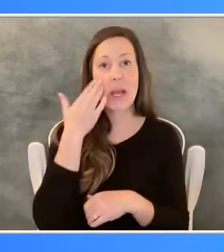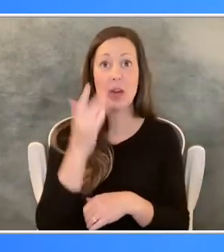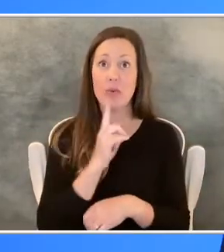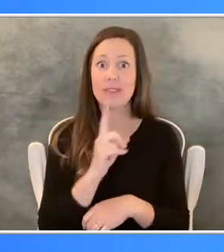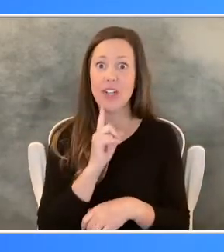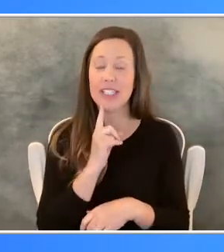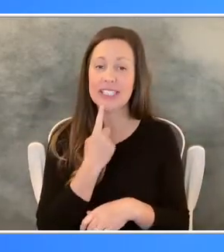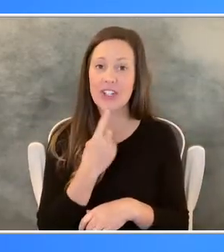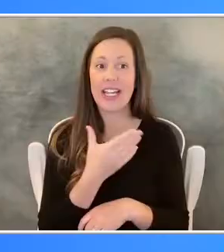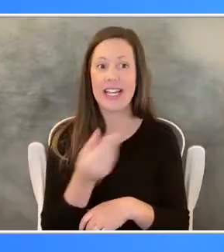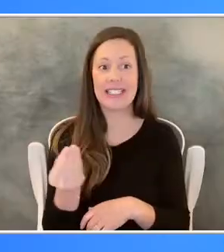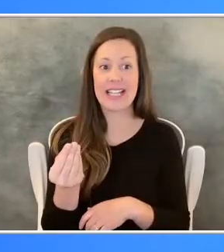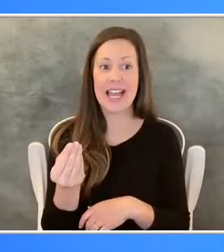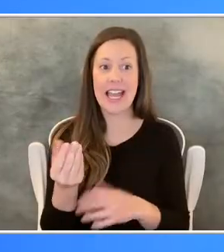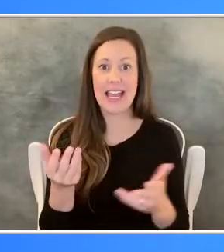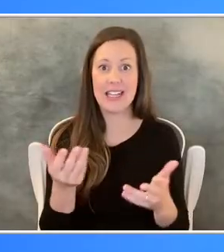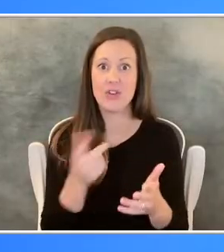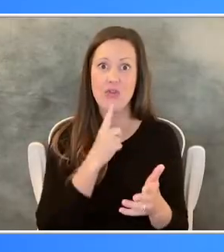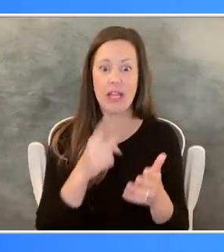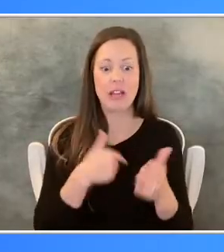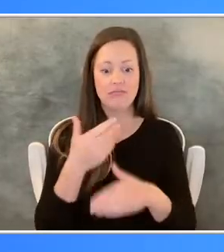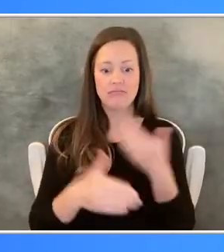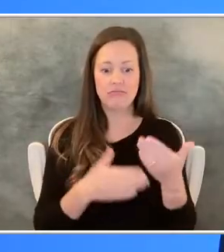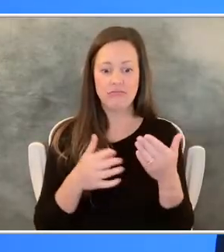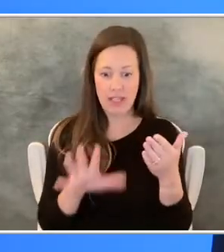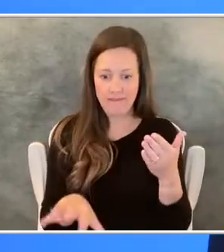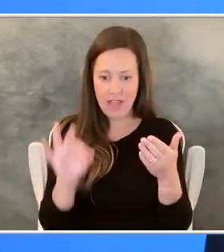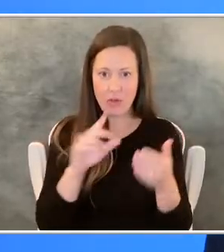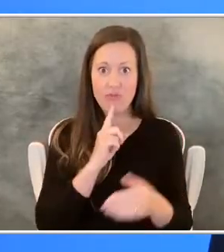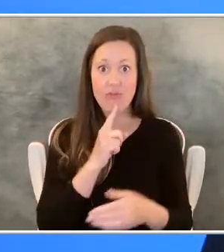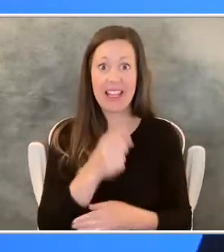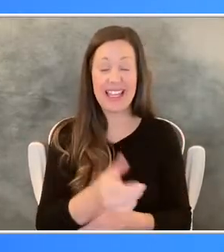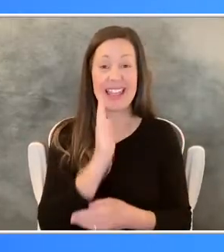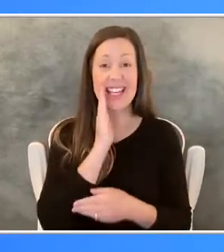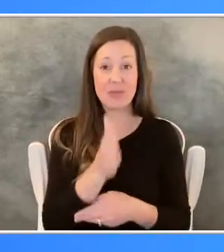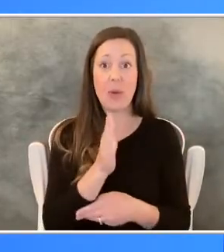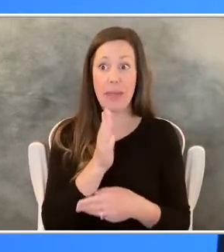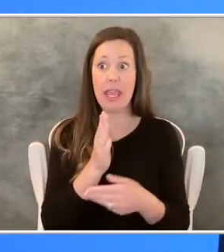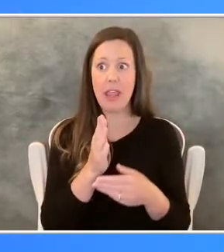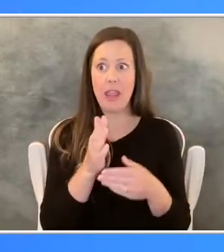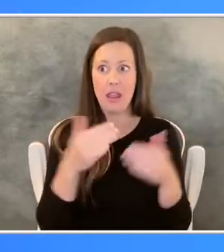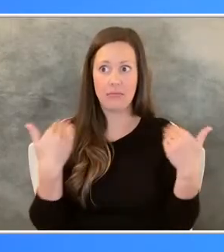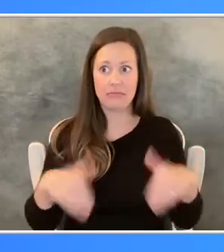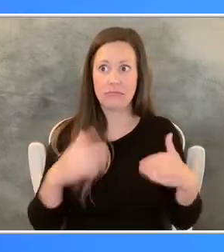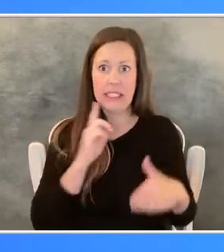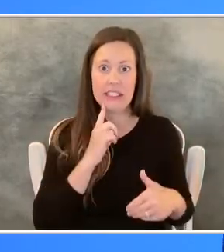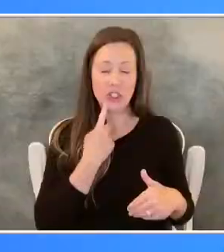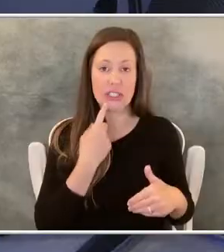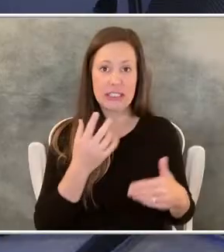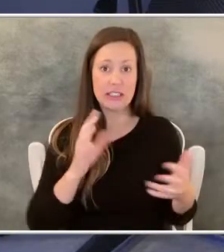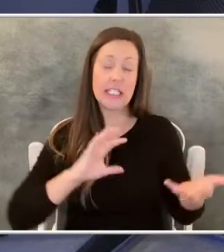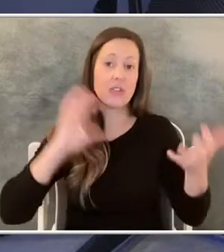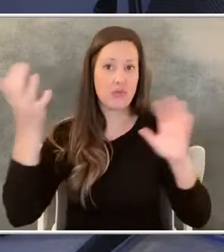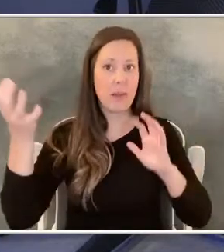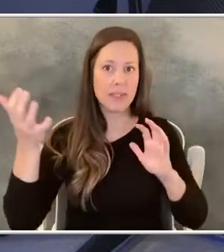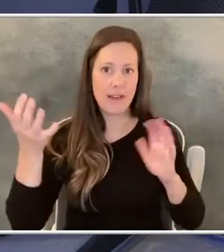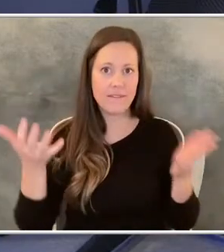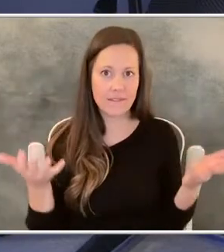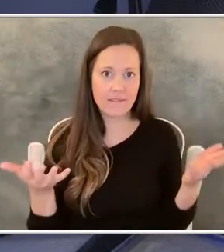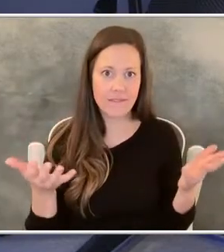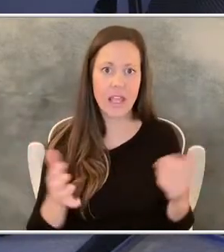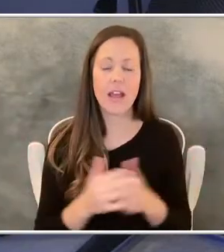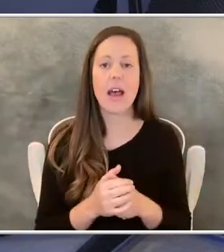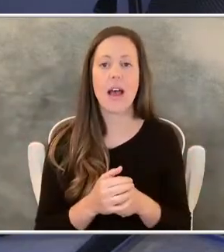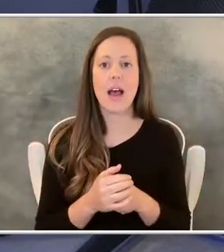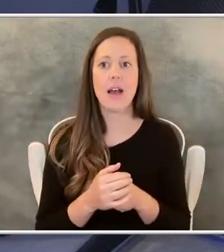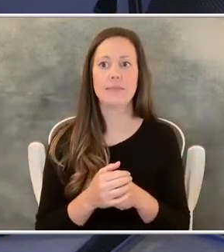then the conclusion was that this was going to be highly disruptive. You know, highly disruptive. That yes. is not what you need to hear.